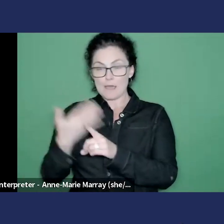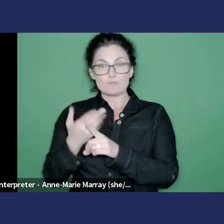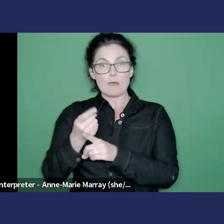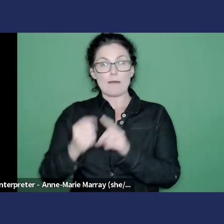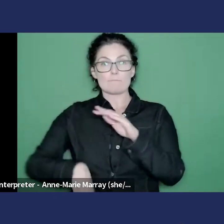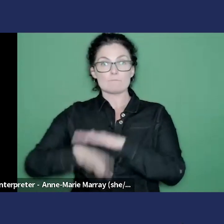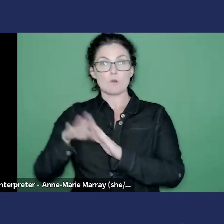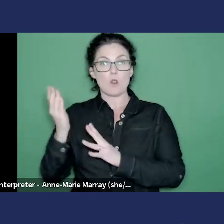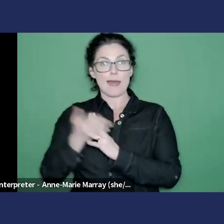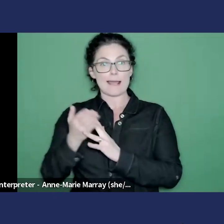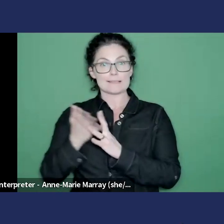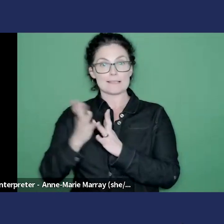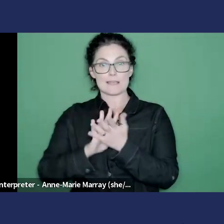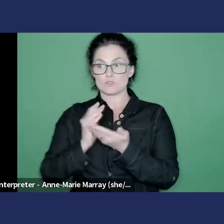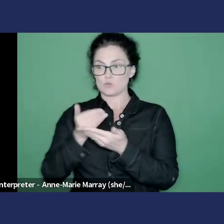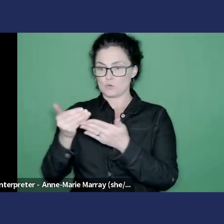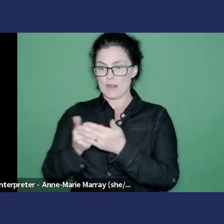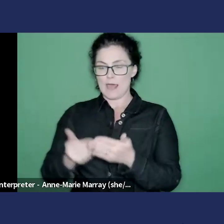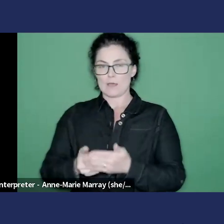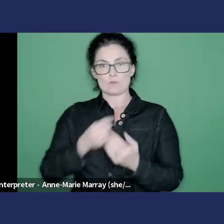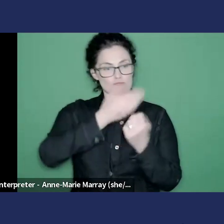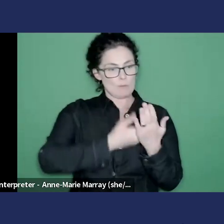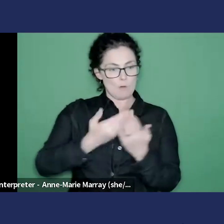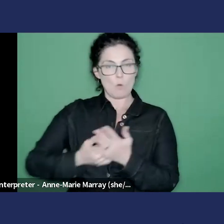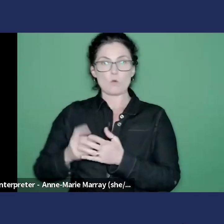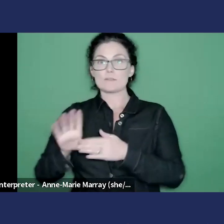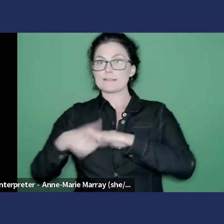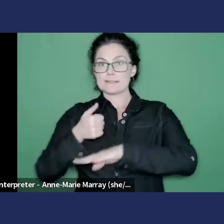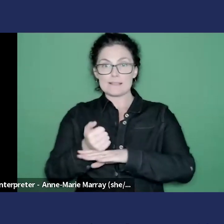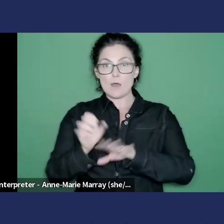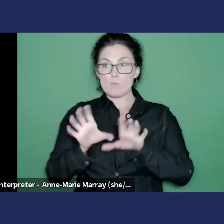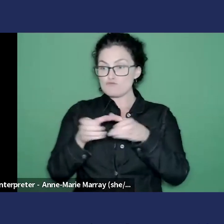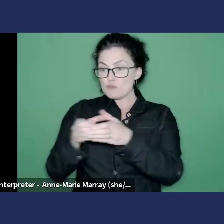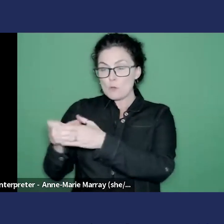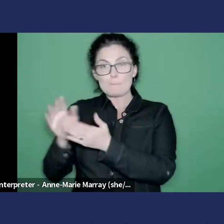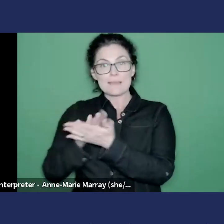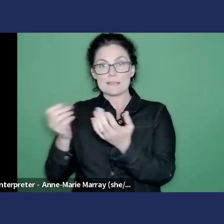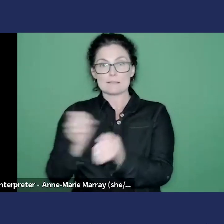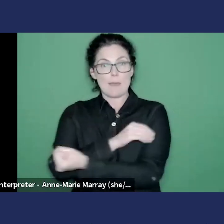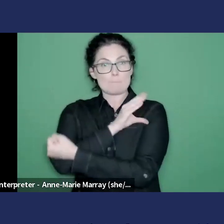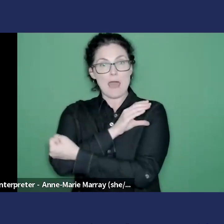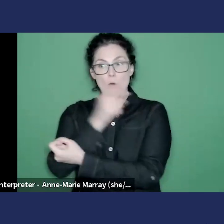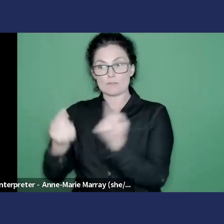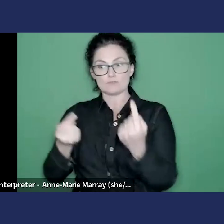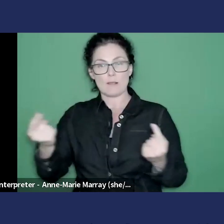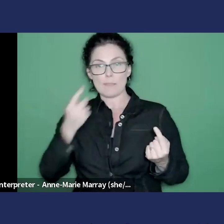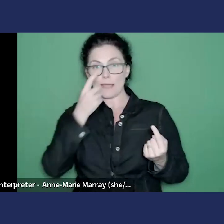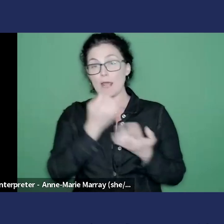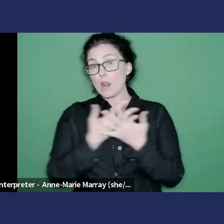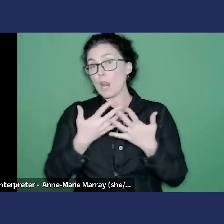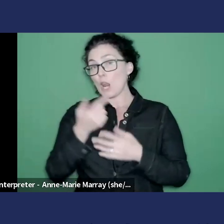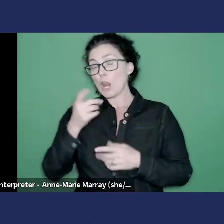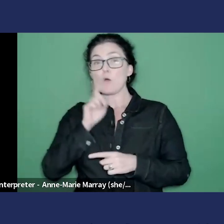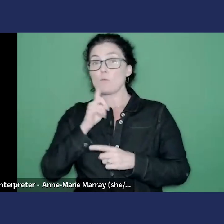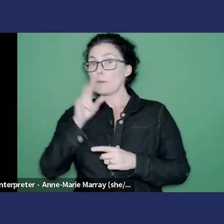to empower themselves, and also forming groups to empower each other. A lot of women that I look after in East London who don't